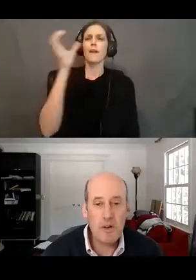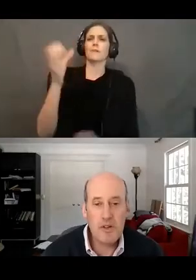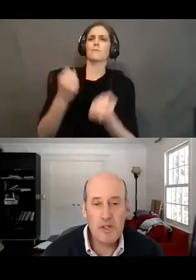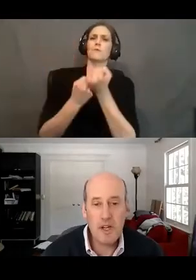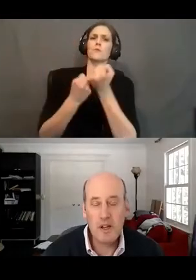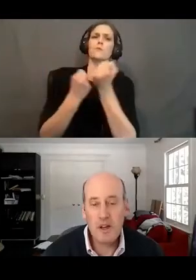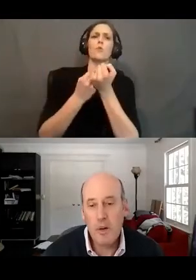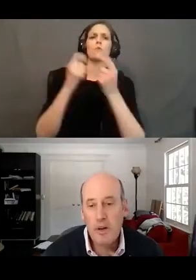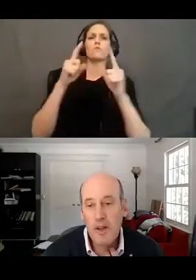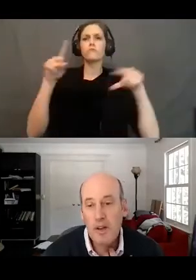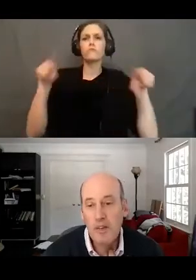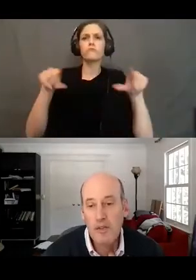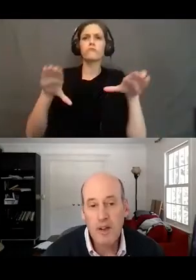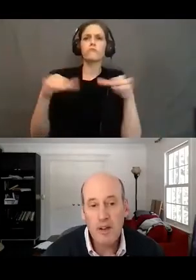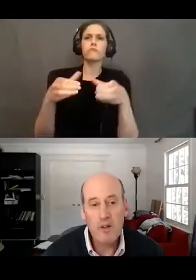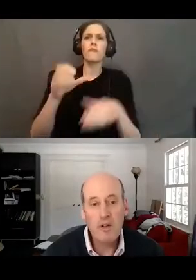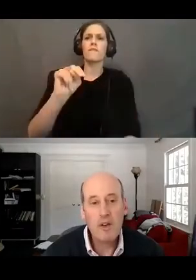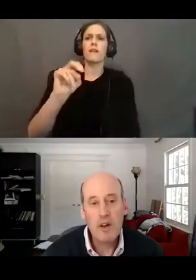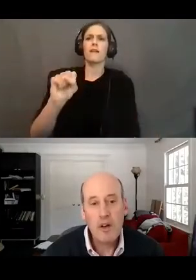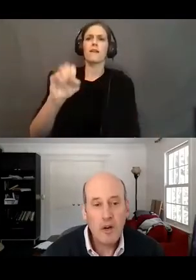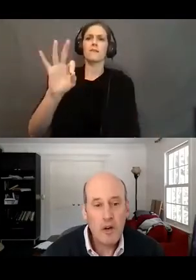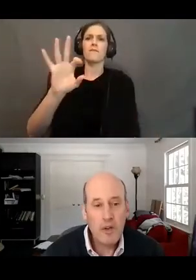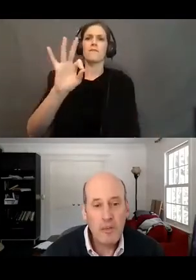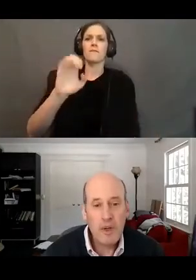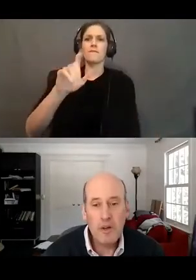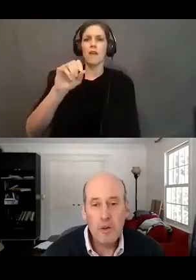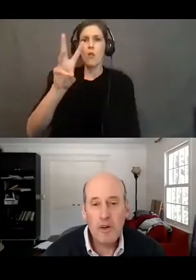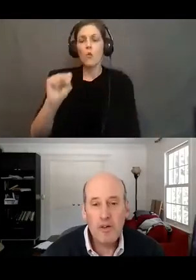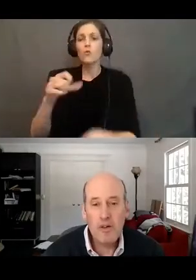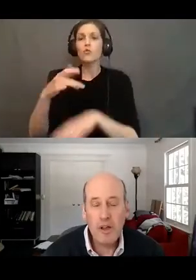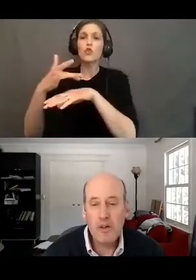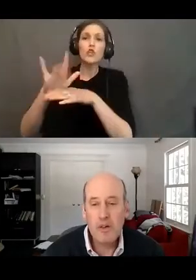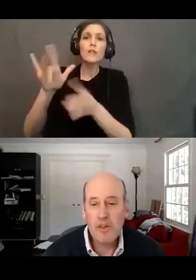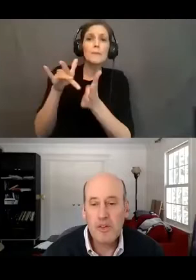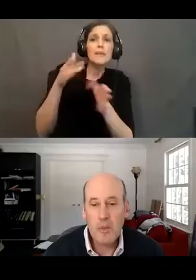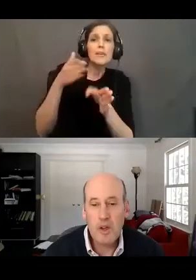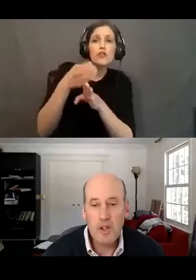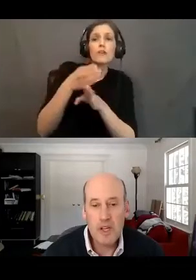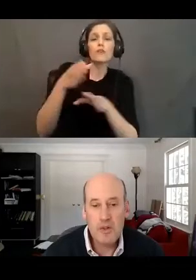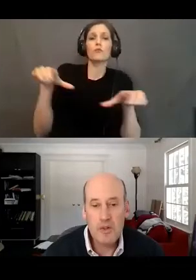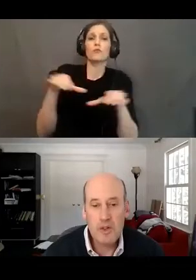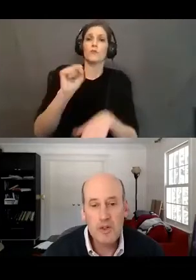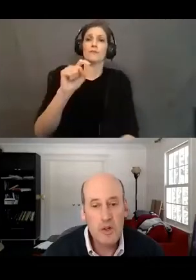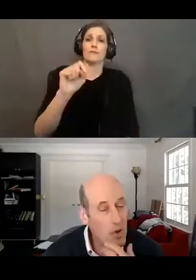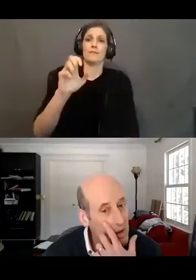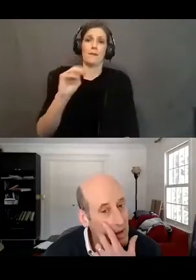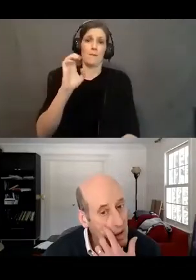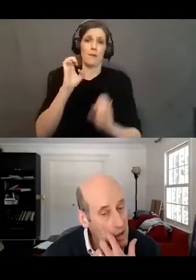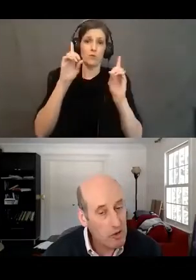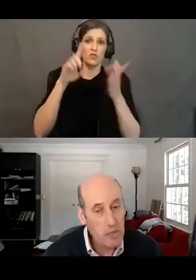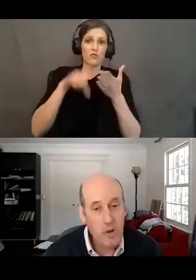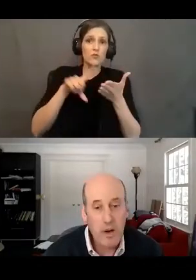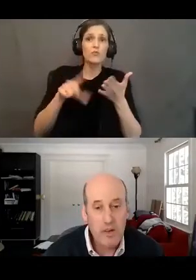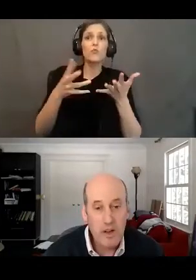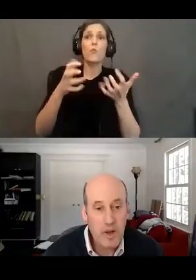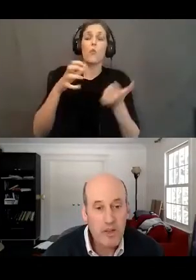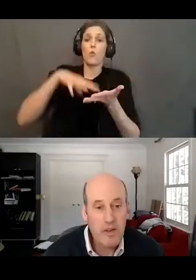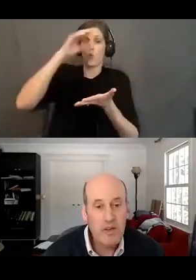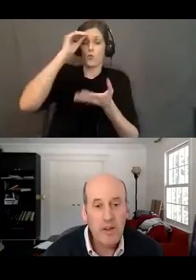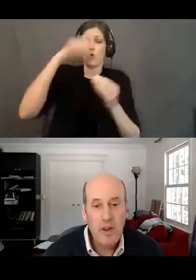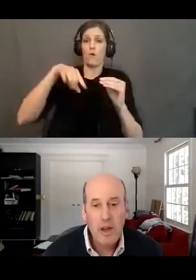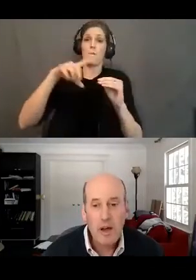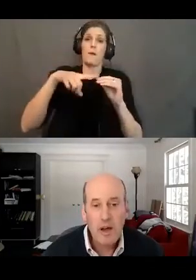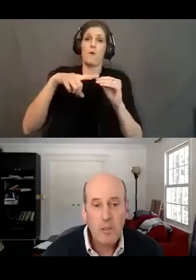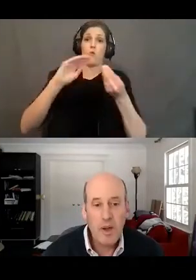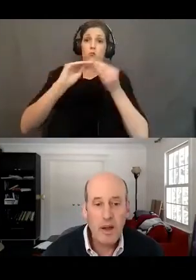support a diverse cohort of NSF fellows, early and mid-career scholars doing STEM education research who want to learn about quantitative